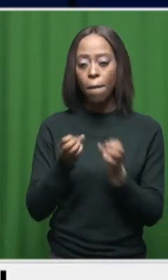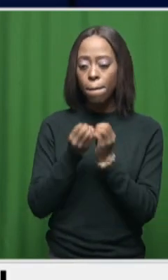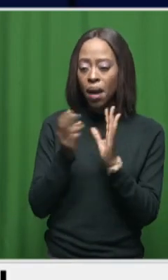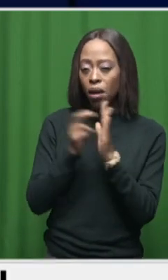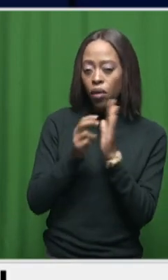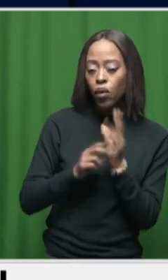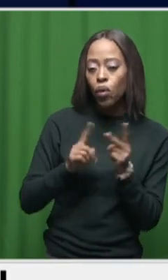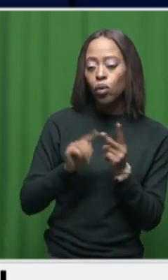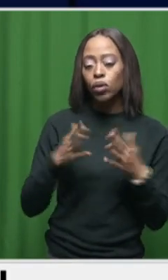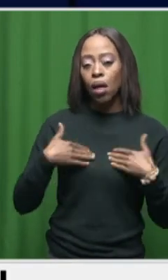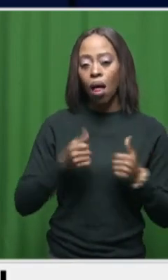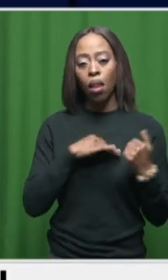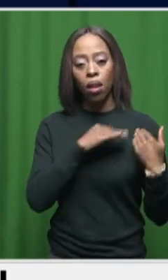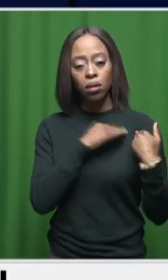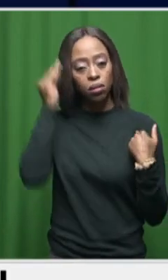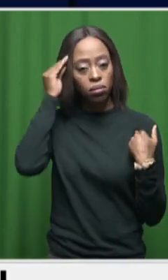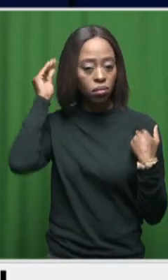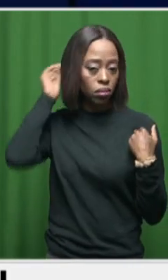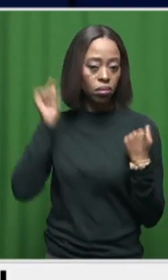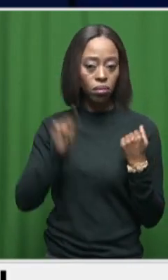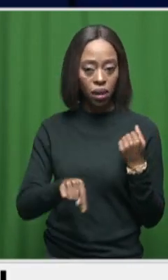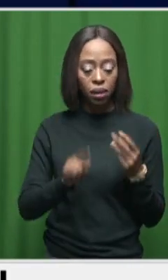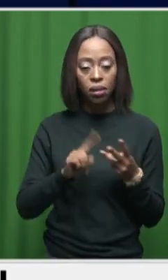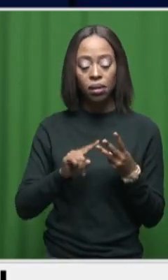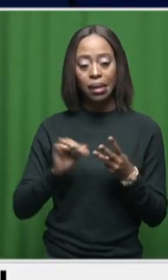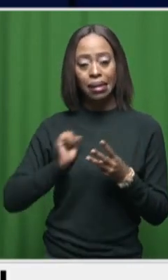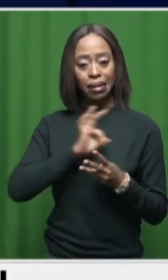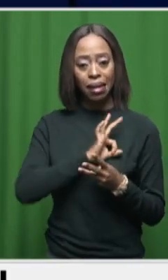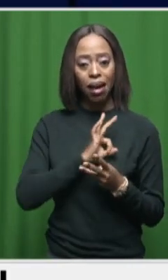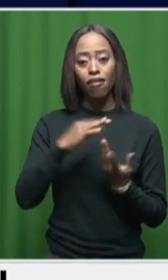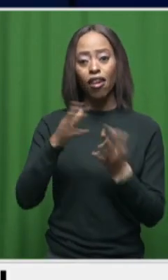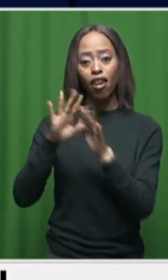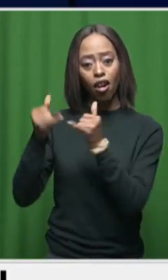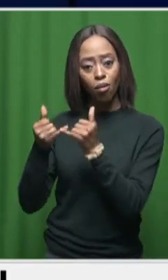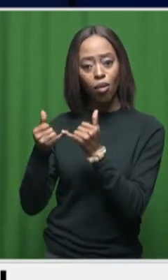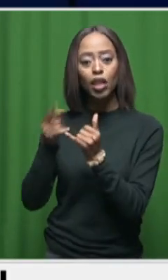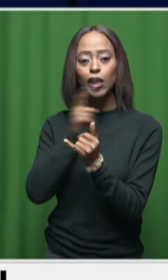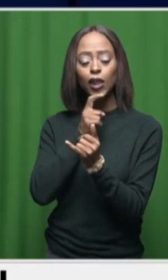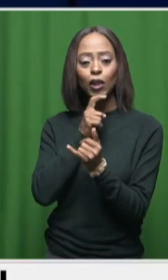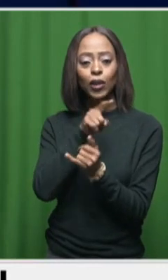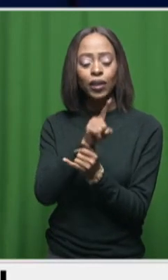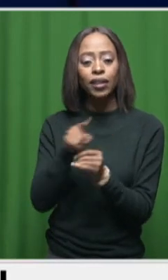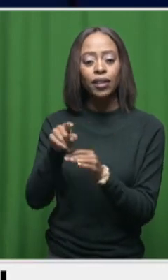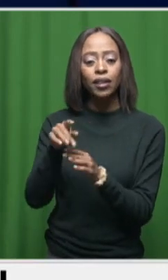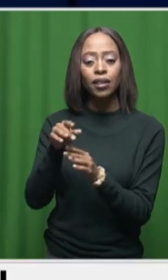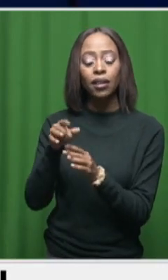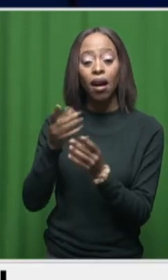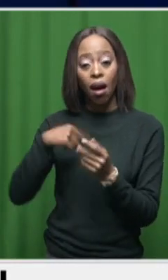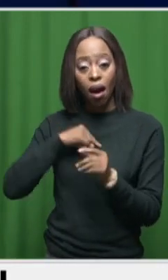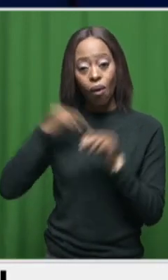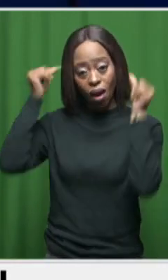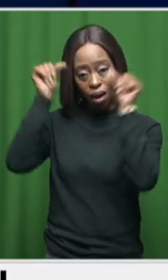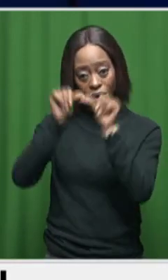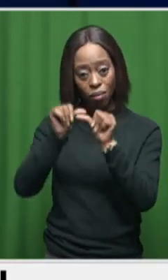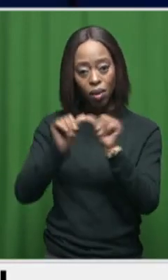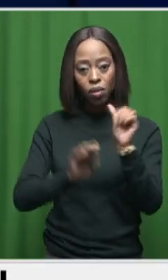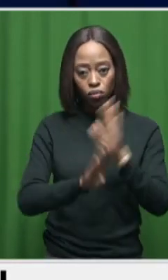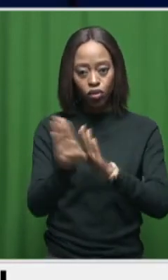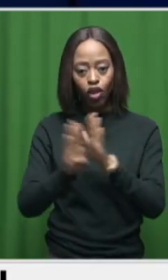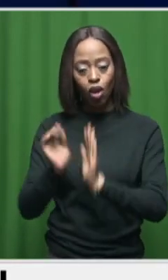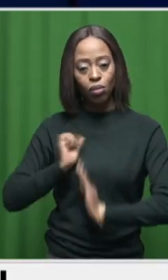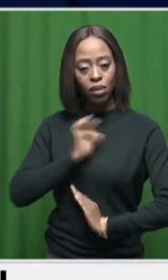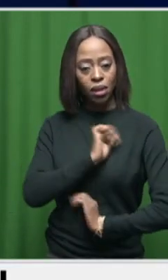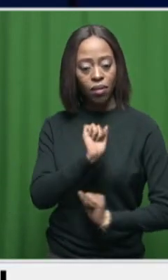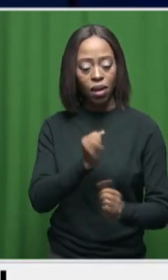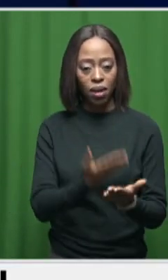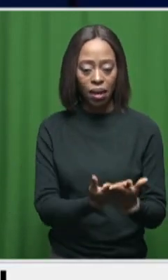health and safety, that we have to take into consideration. And staff and companies are making use of these facilities to upskill their staff. Okay. So I do